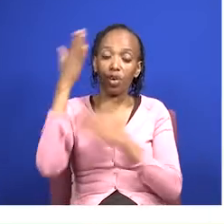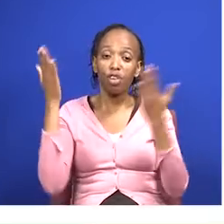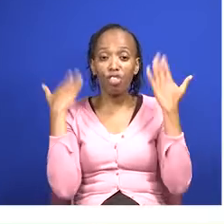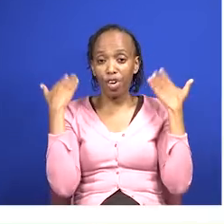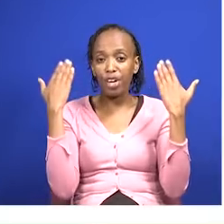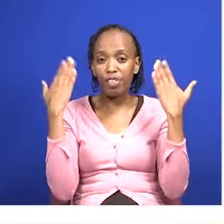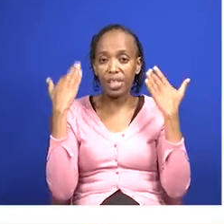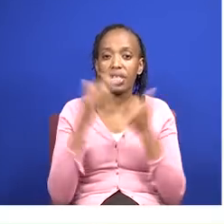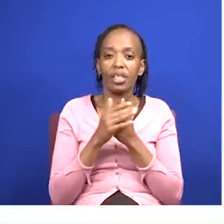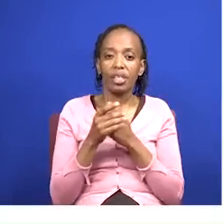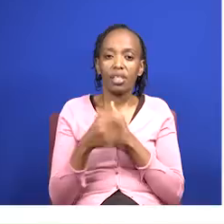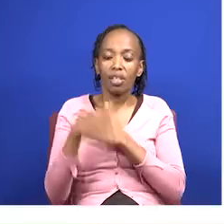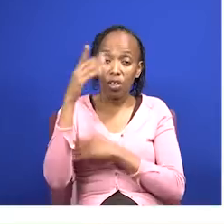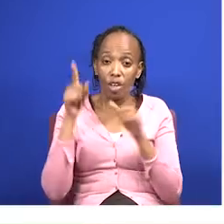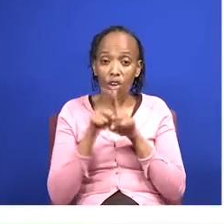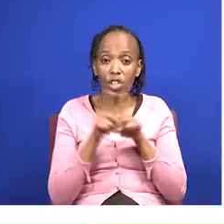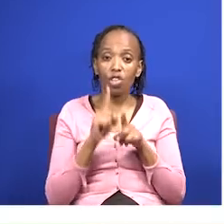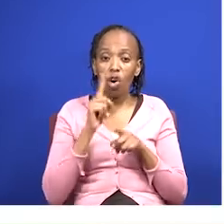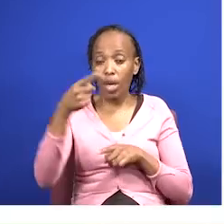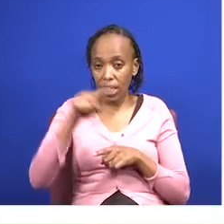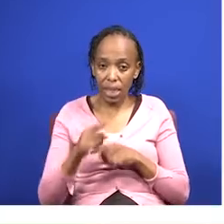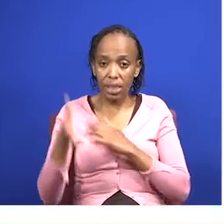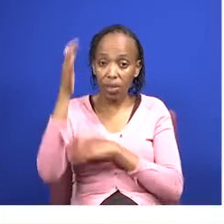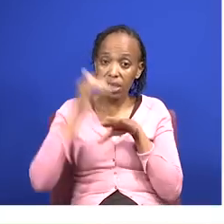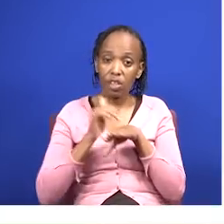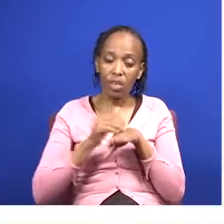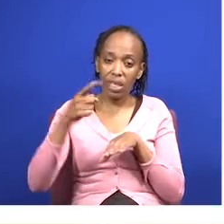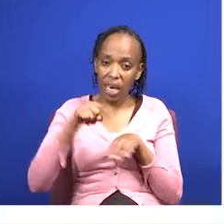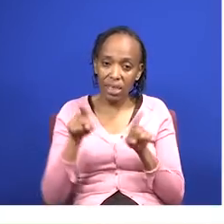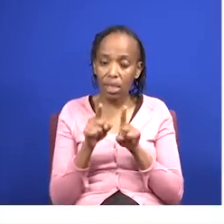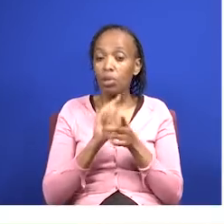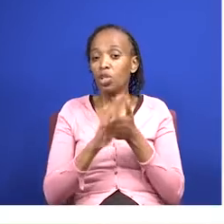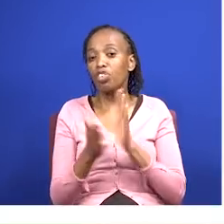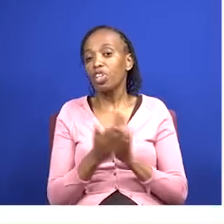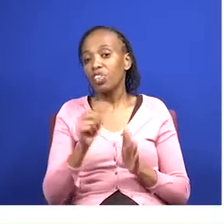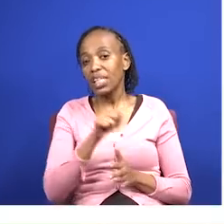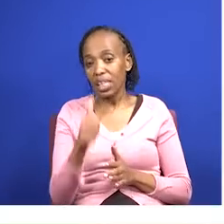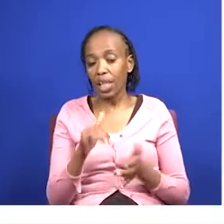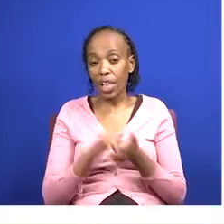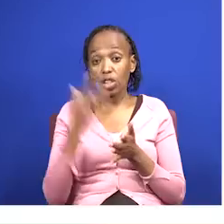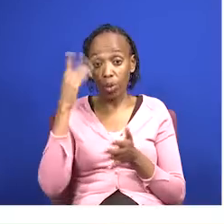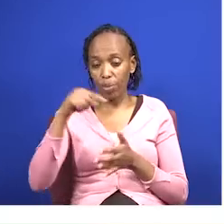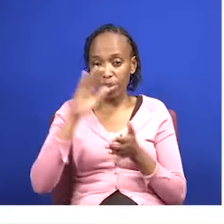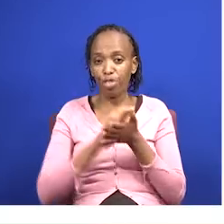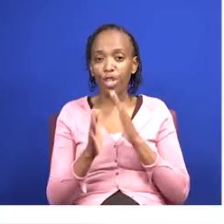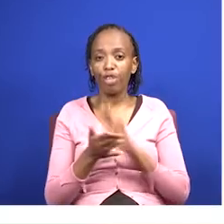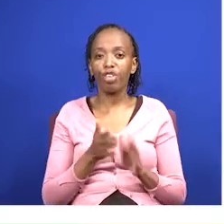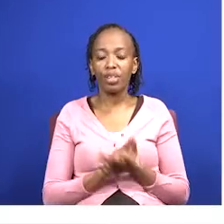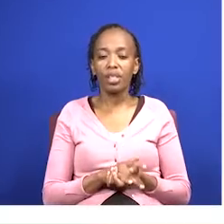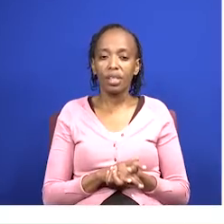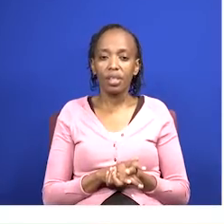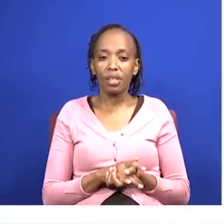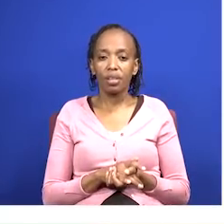God forever and ever. God also commands us. God is calling us also to forgive one another. That's why we forgive.